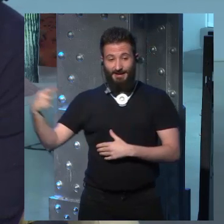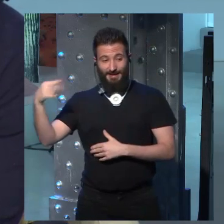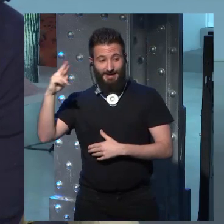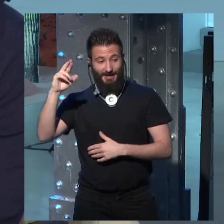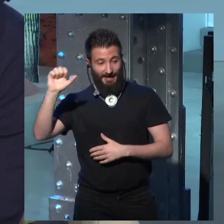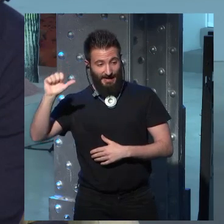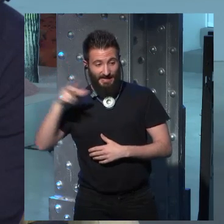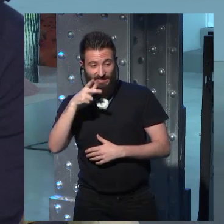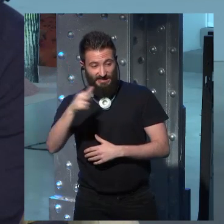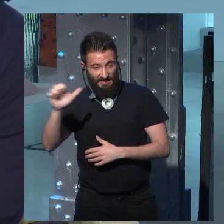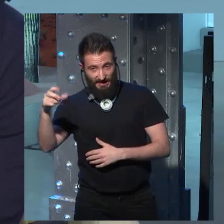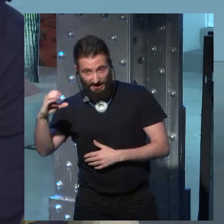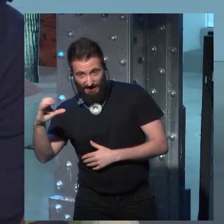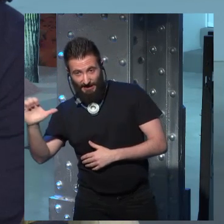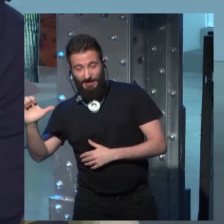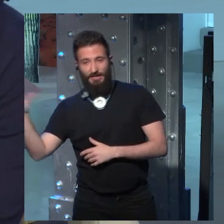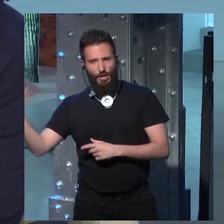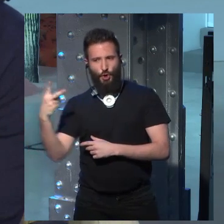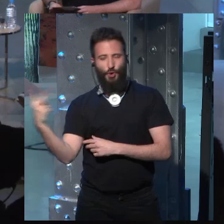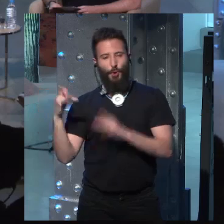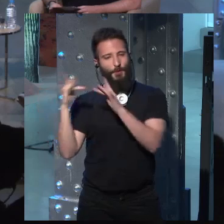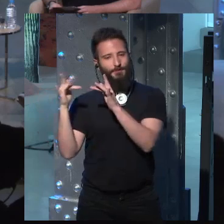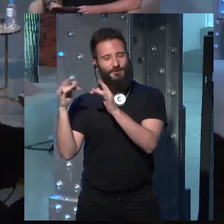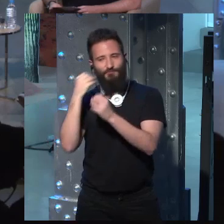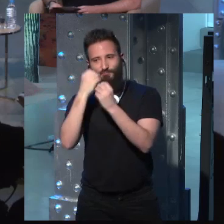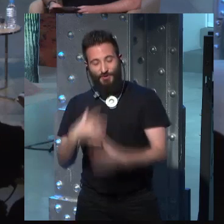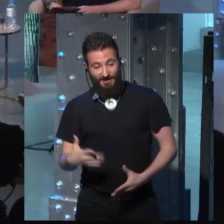good time together, felt strong about the work we'd done.